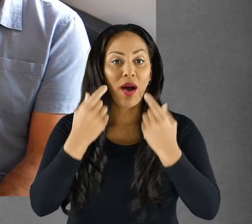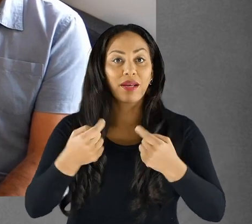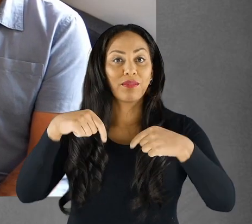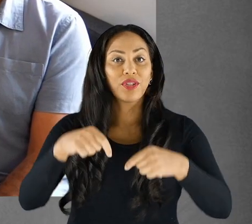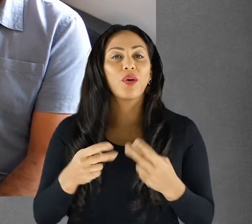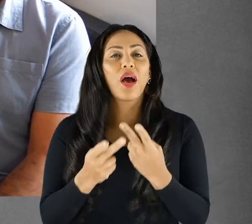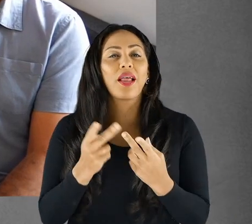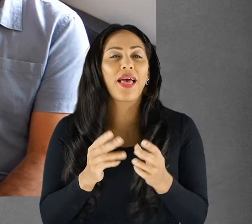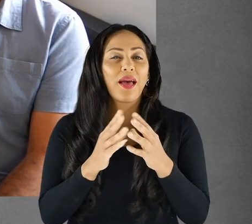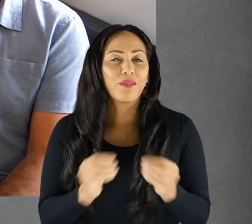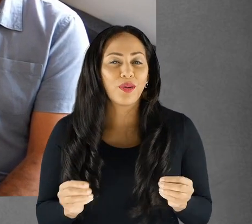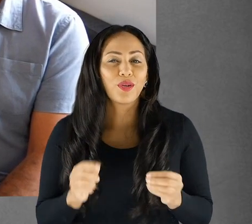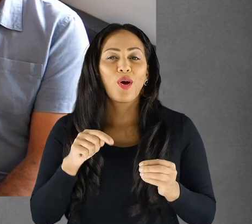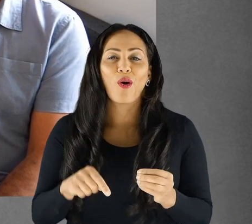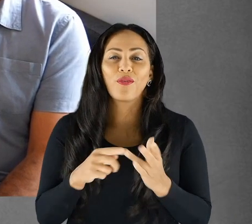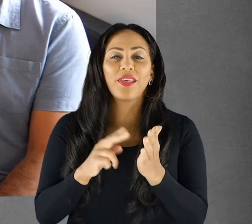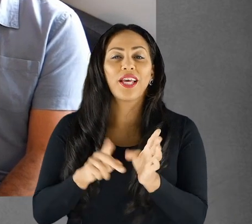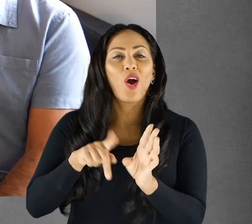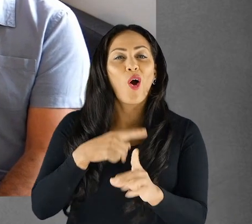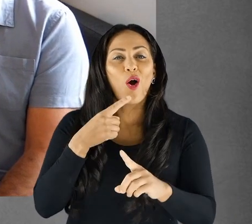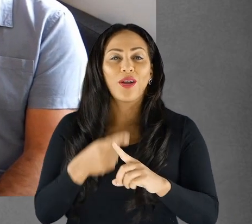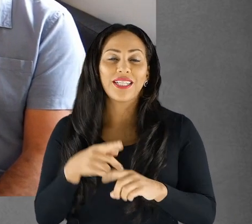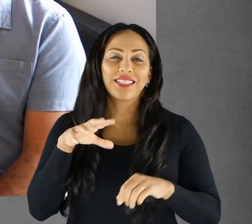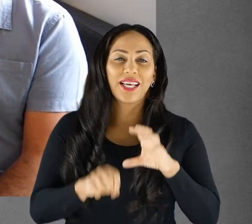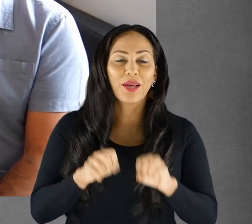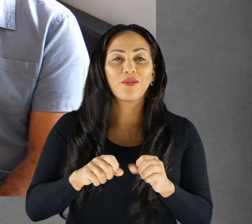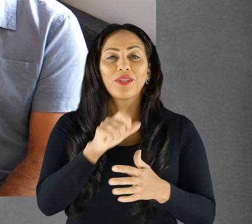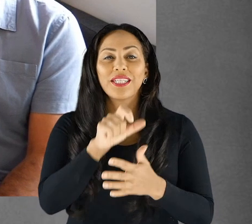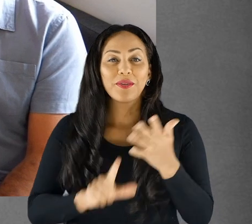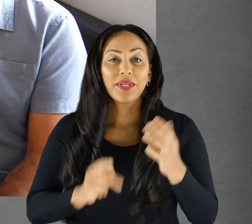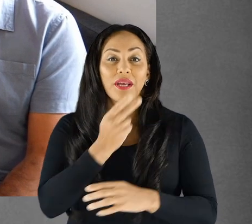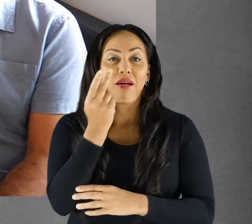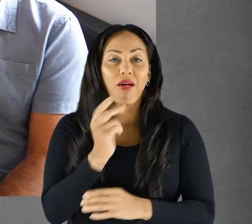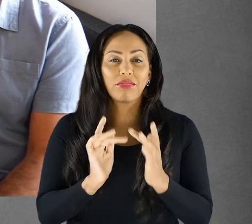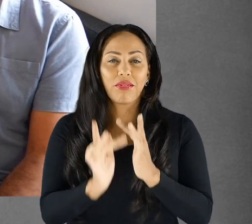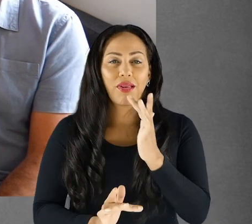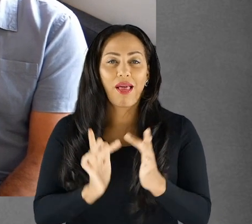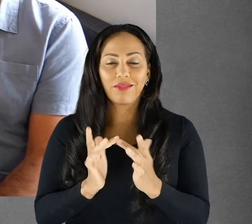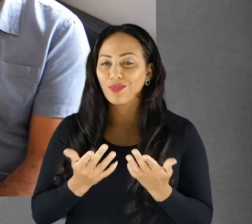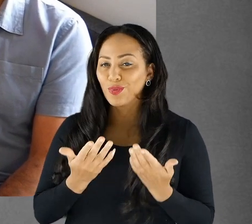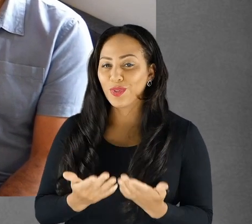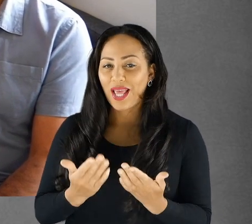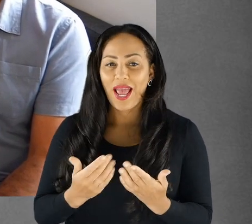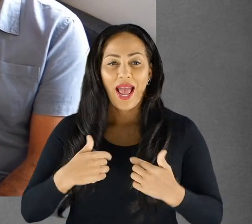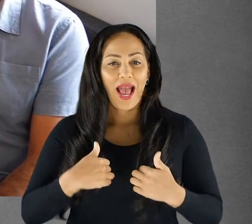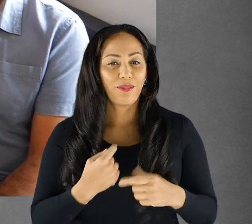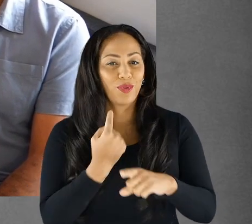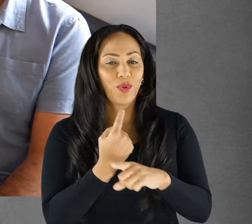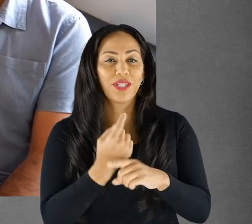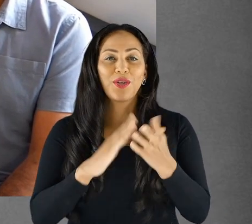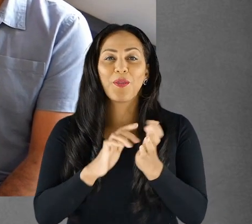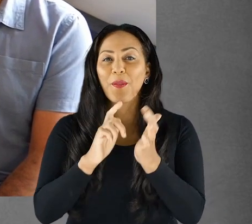Welcome to another episode of the Onyx Takeover for Disability Arts Online. And today I'm speaking